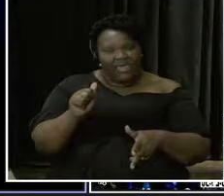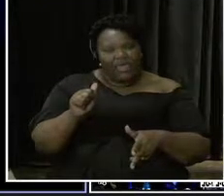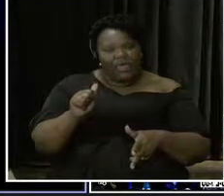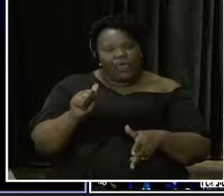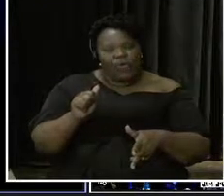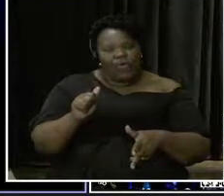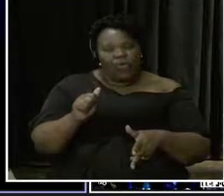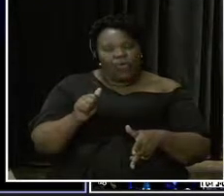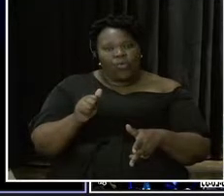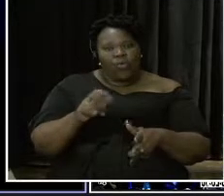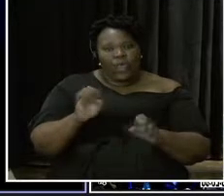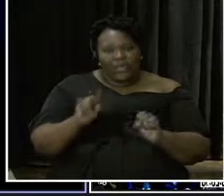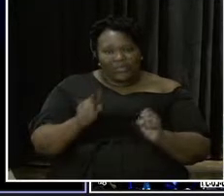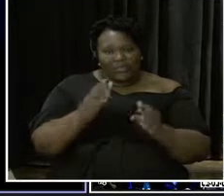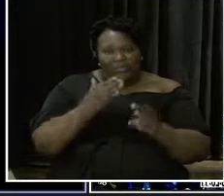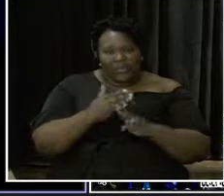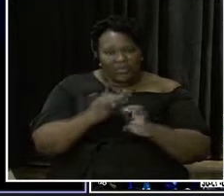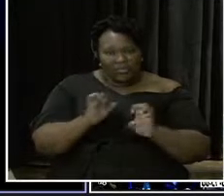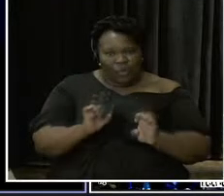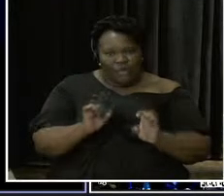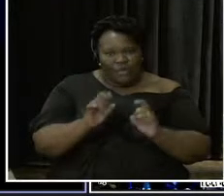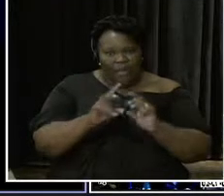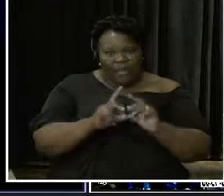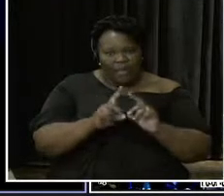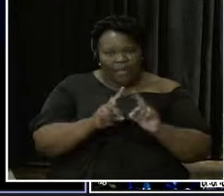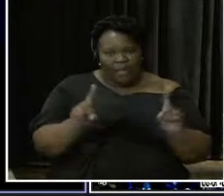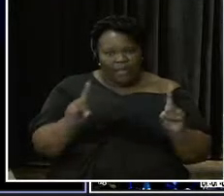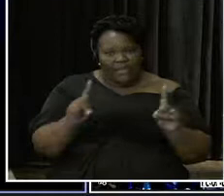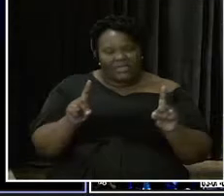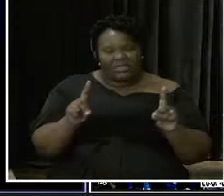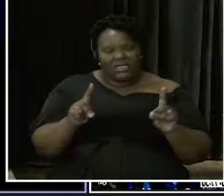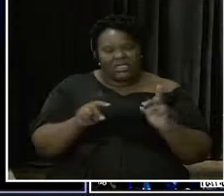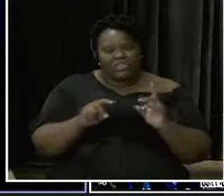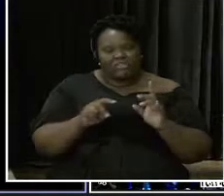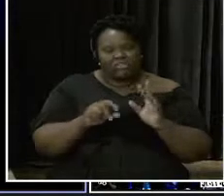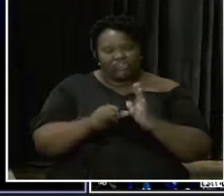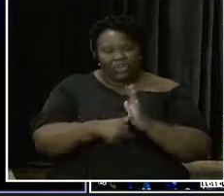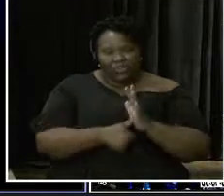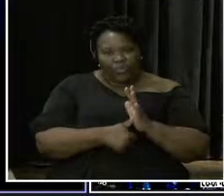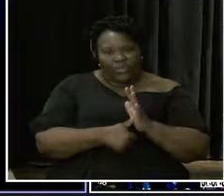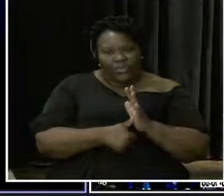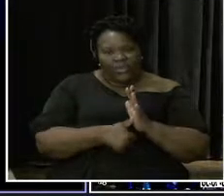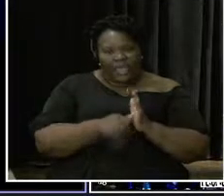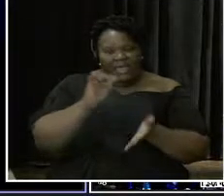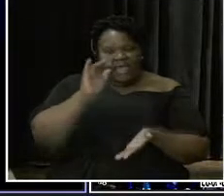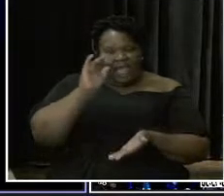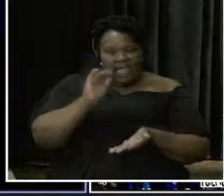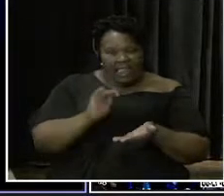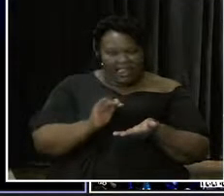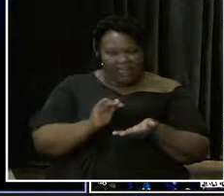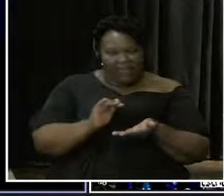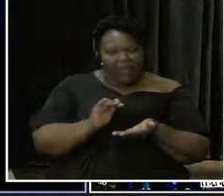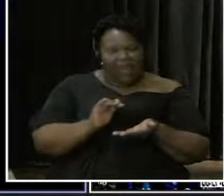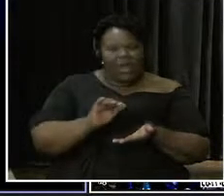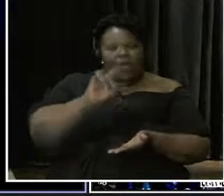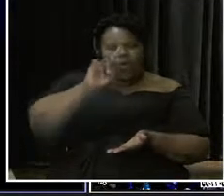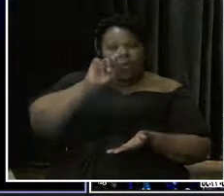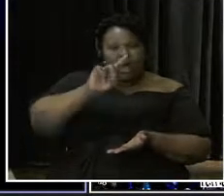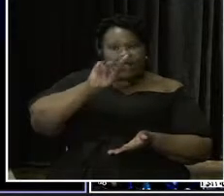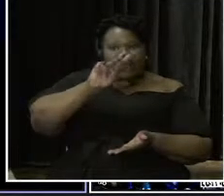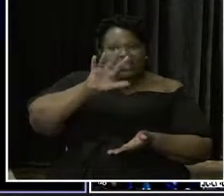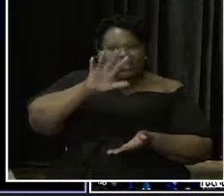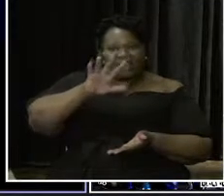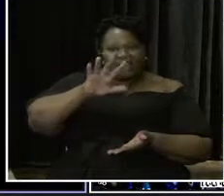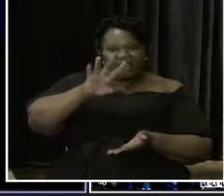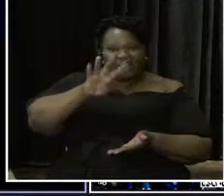obligation and the public transport network grant for ETA was also reduced from 124 million by